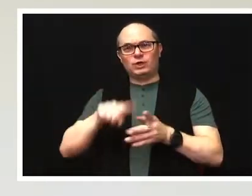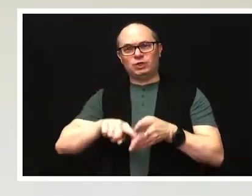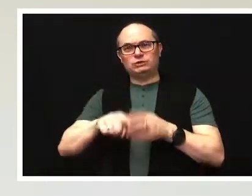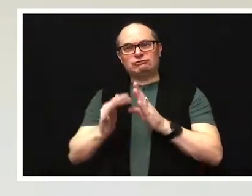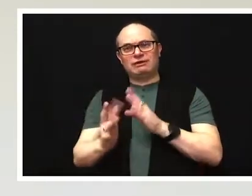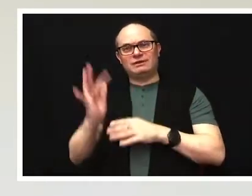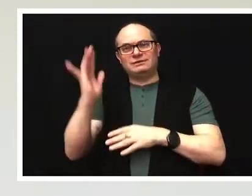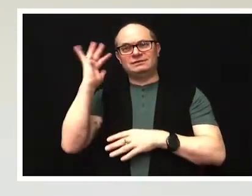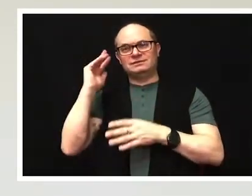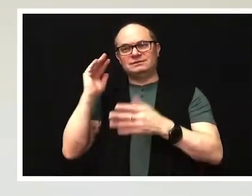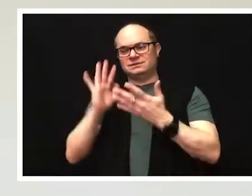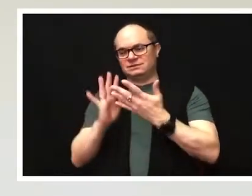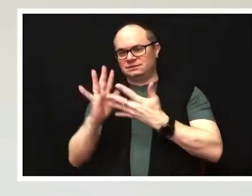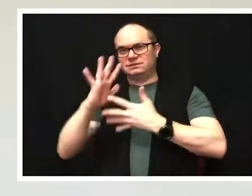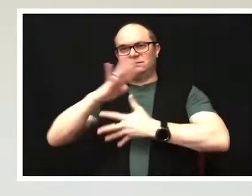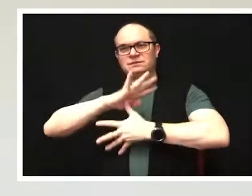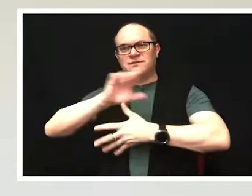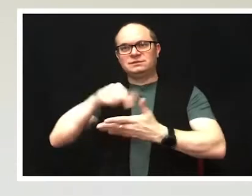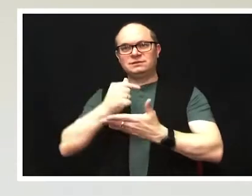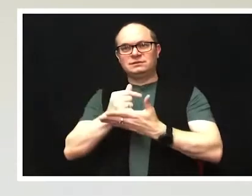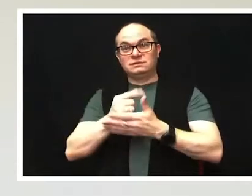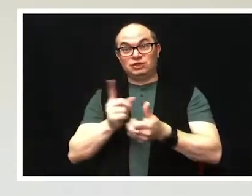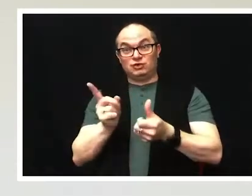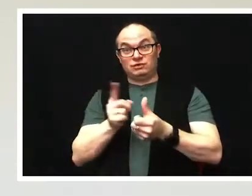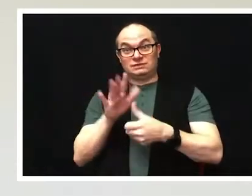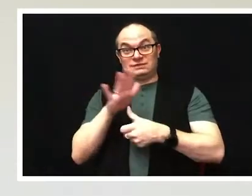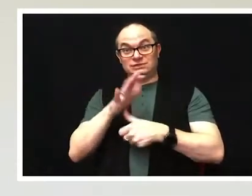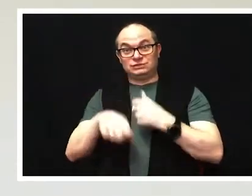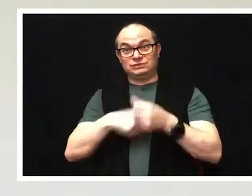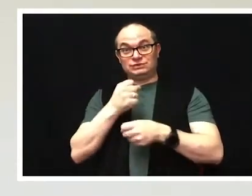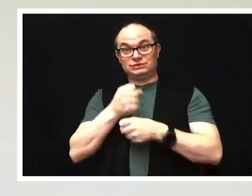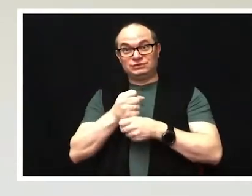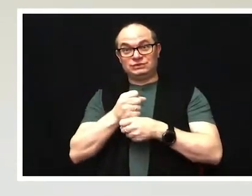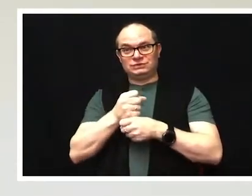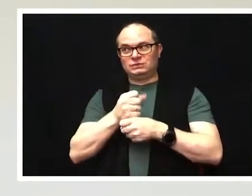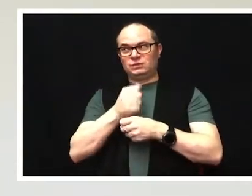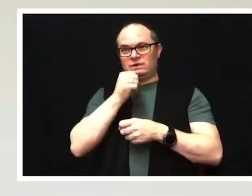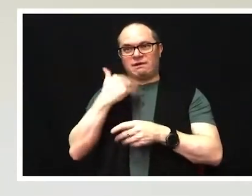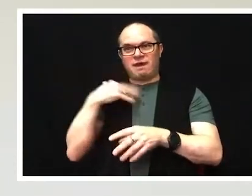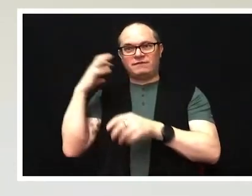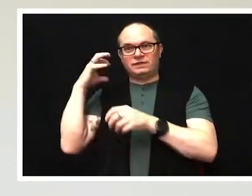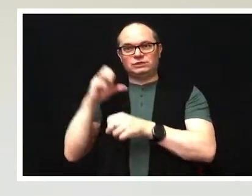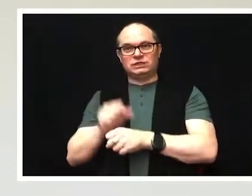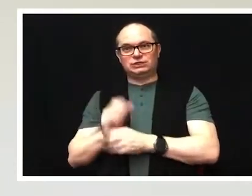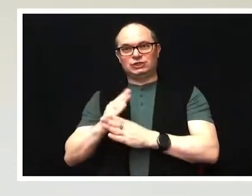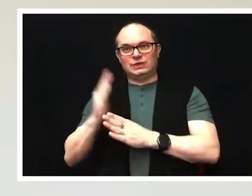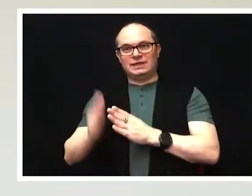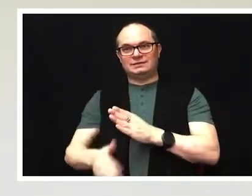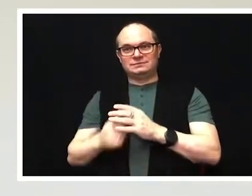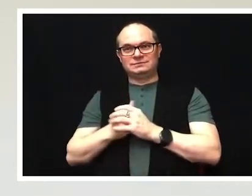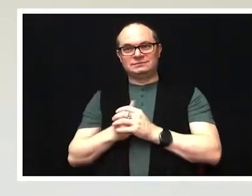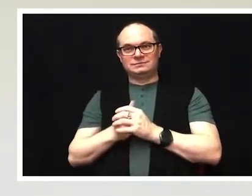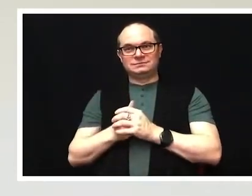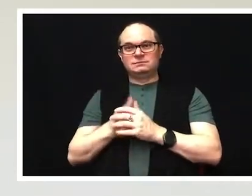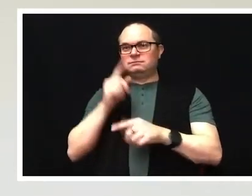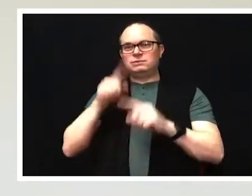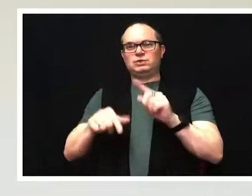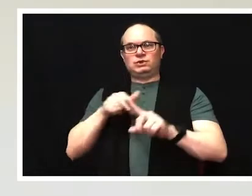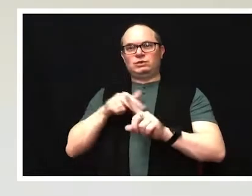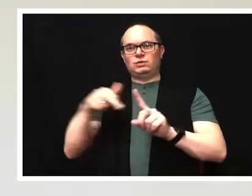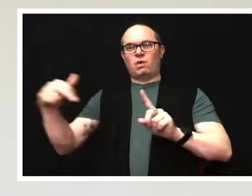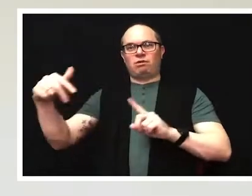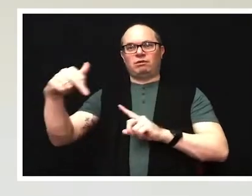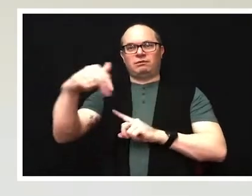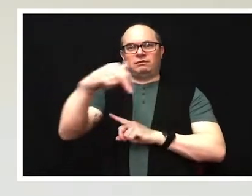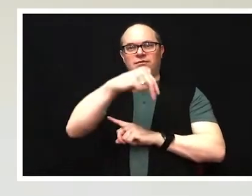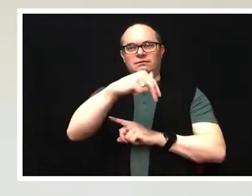began this journey to graduation, that your final year would have a not so traditional ending? That you wouldn't be able to walk across